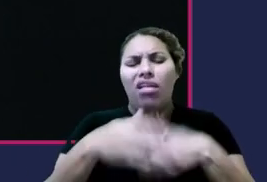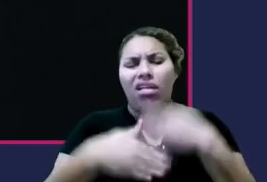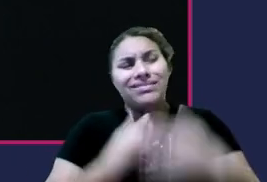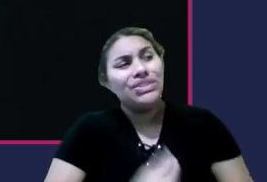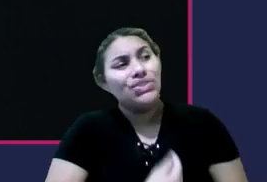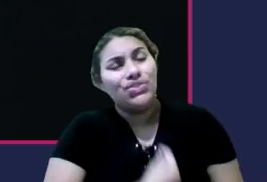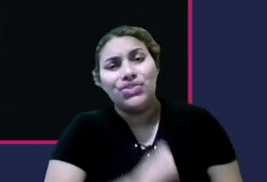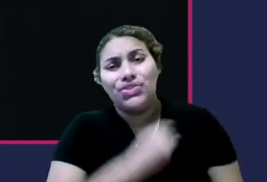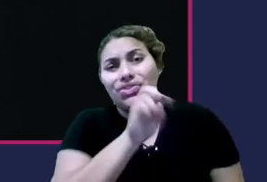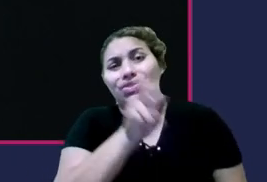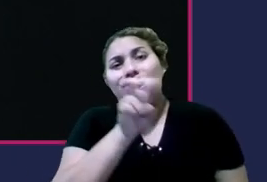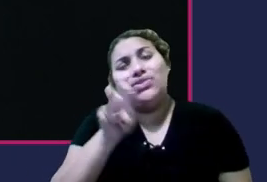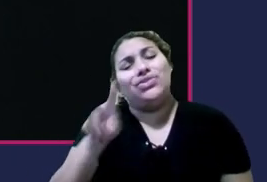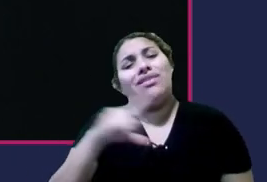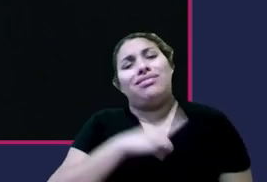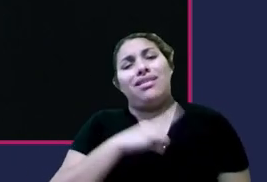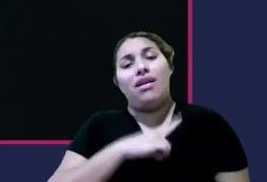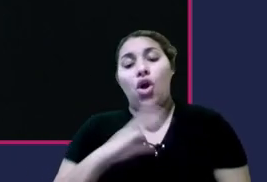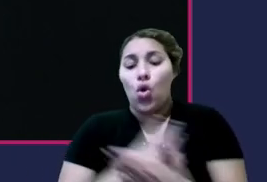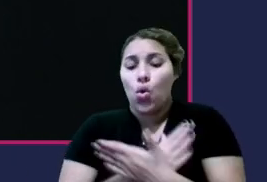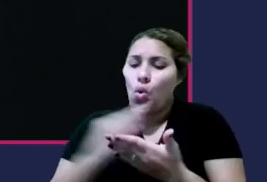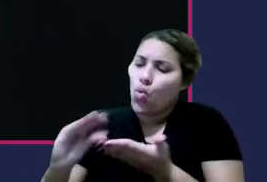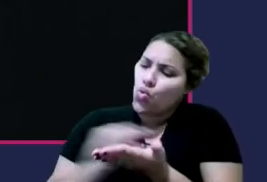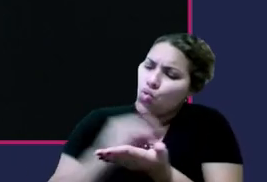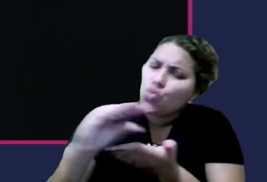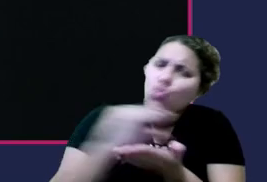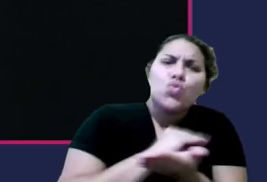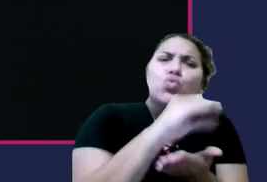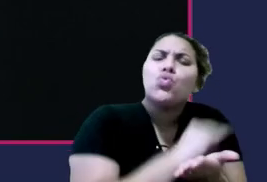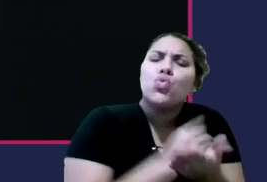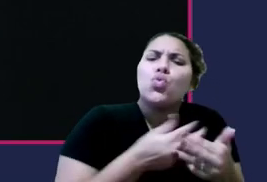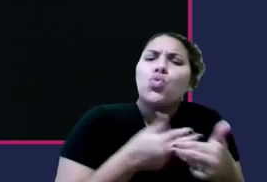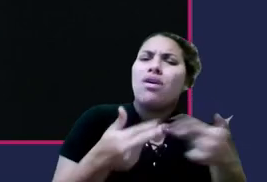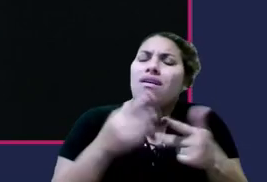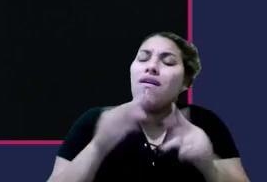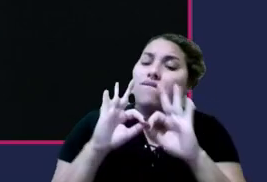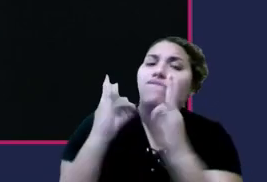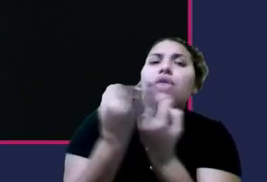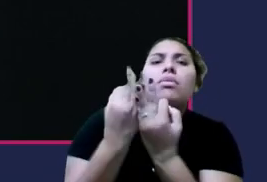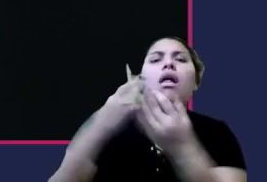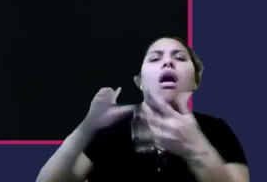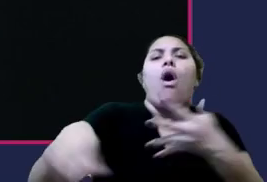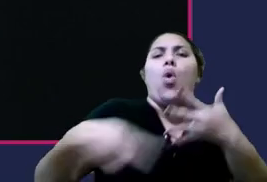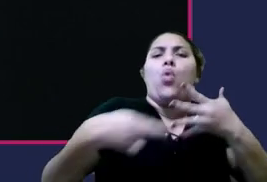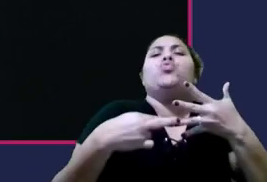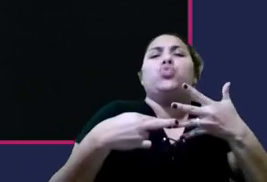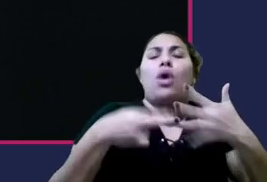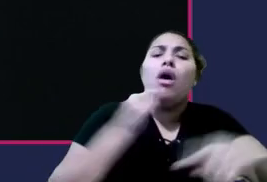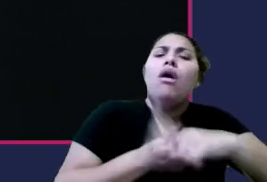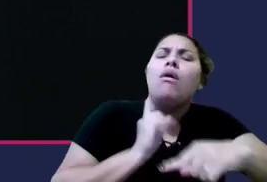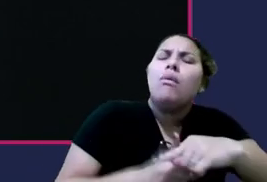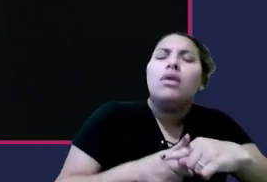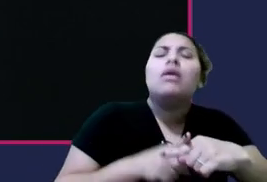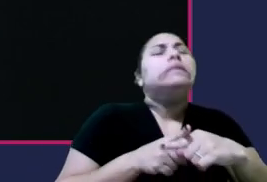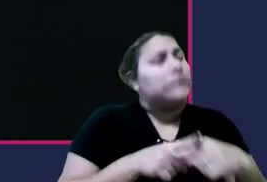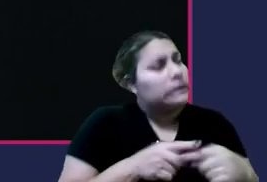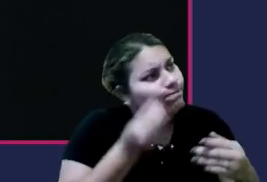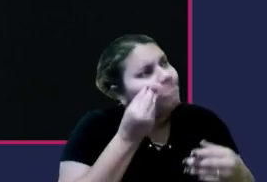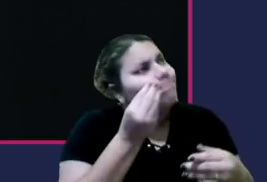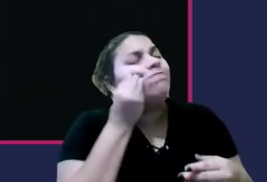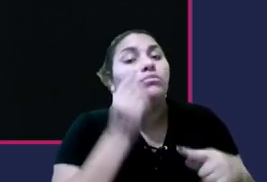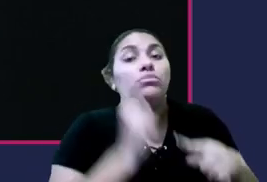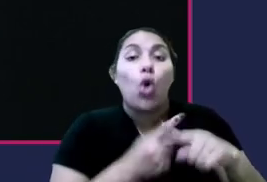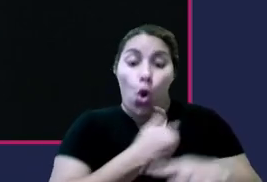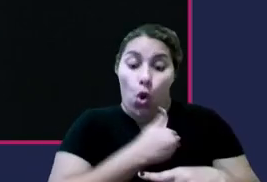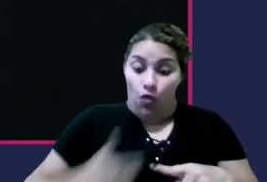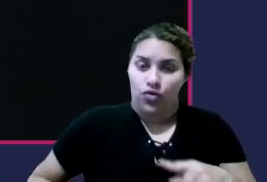spinal neoplasia. So some of those appeals that the families need to